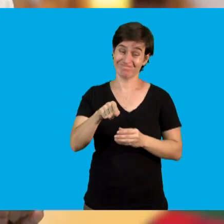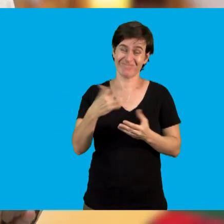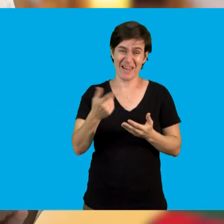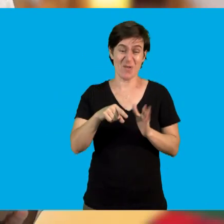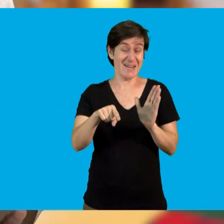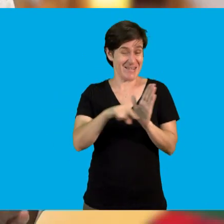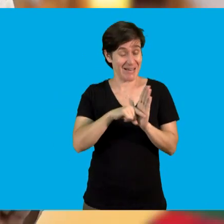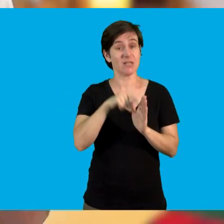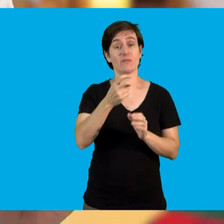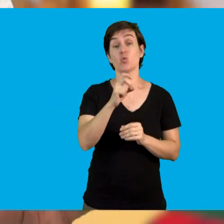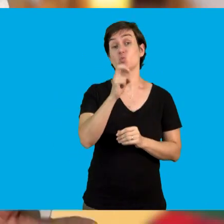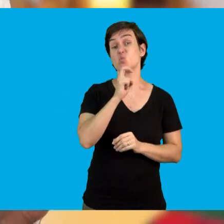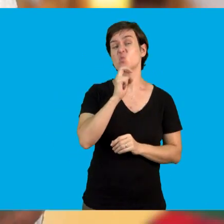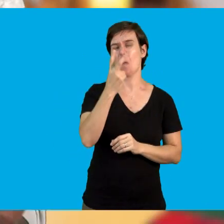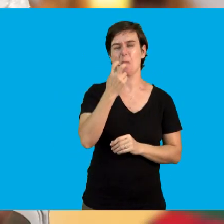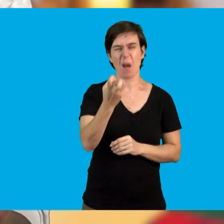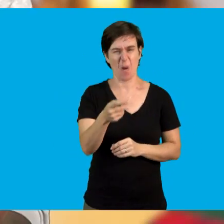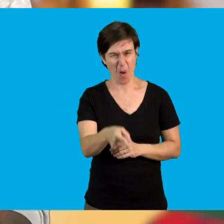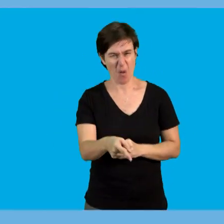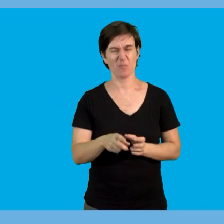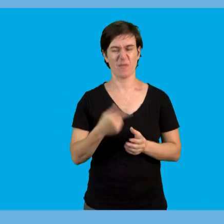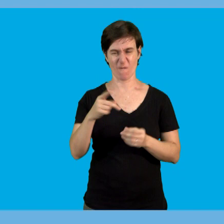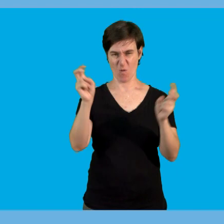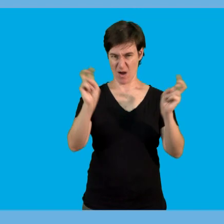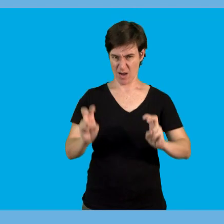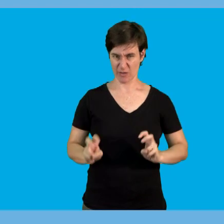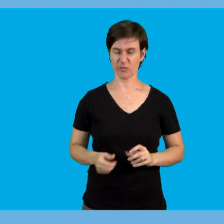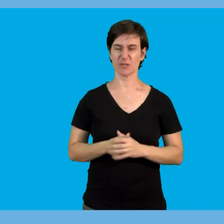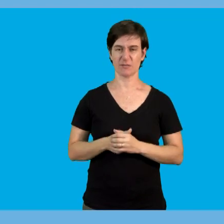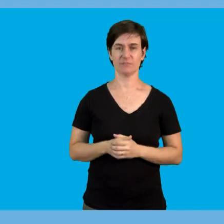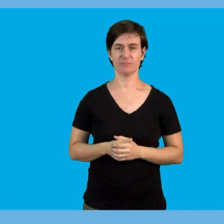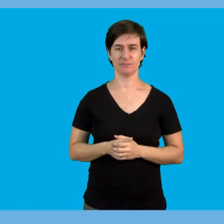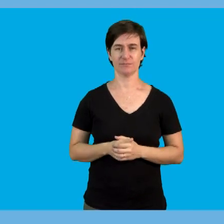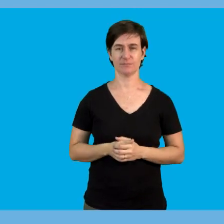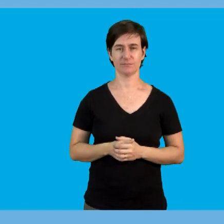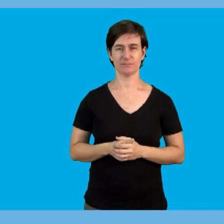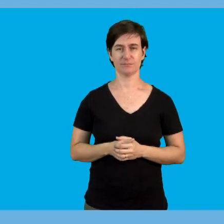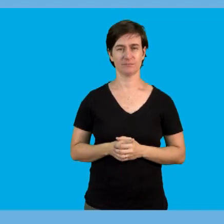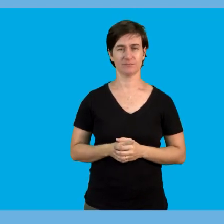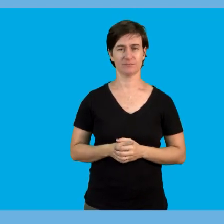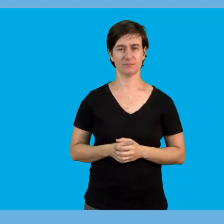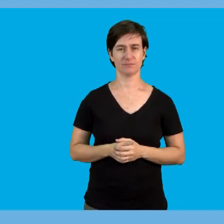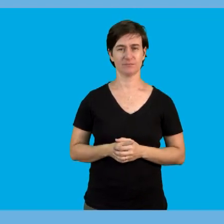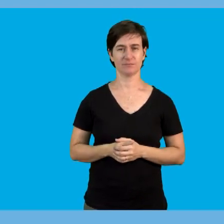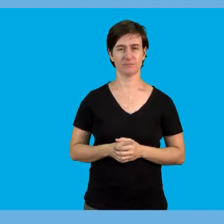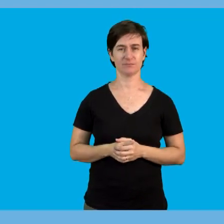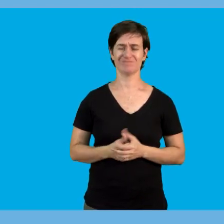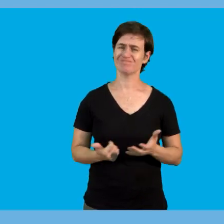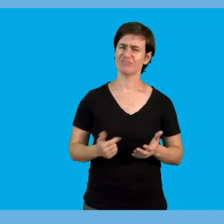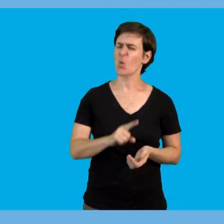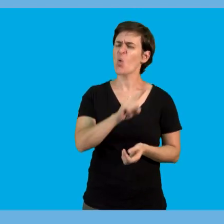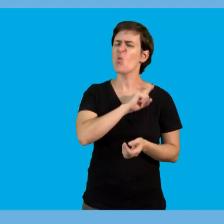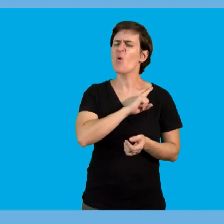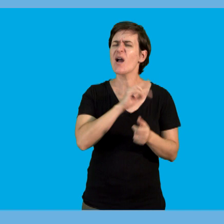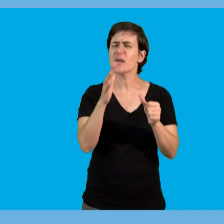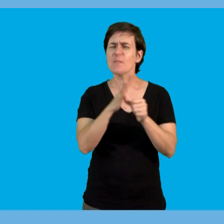So those are the disadvantages of using the coal as the main source of electricity generation. So why